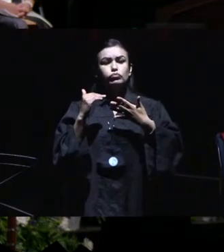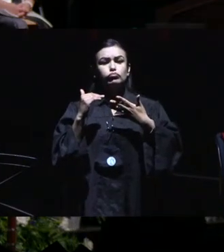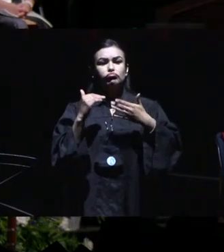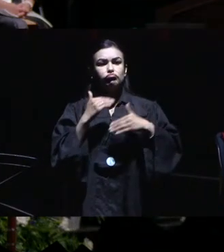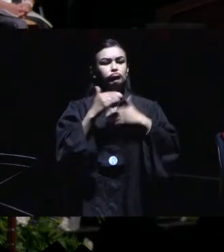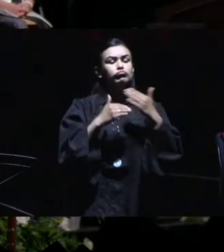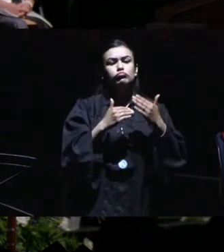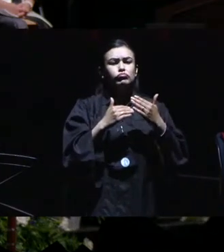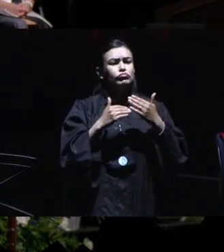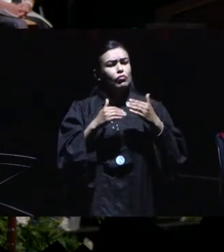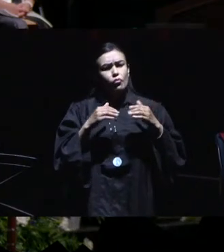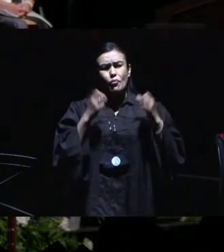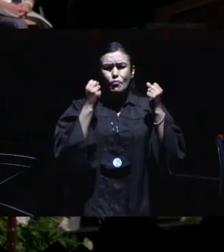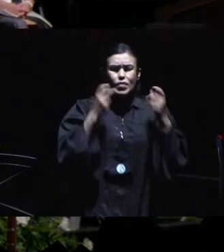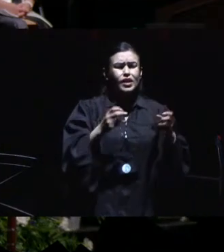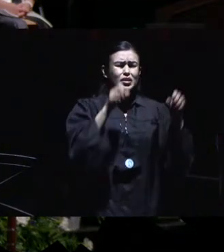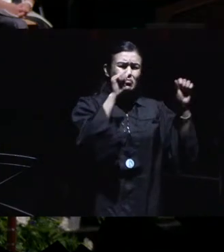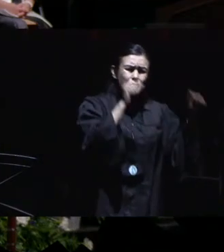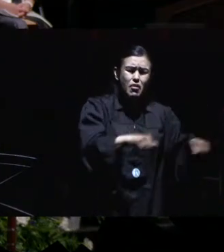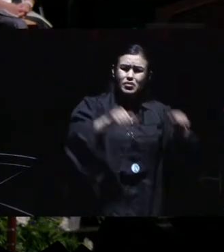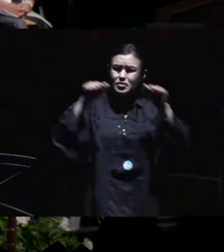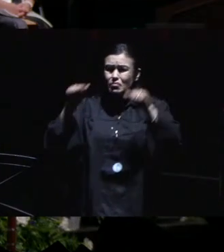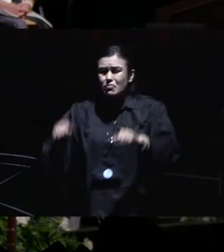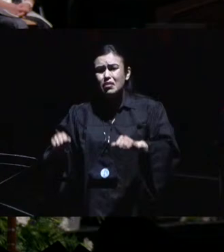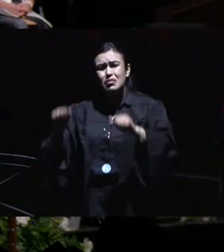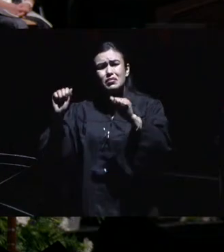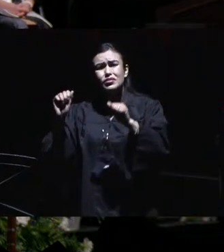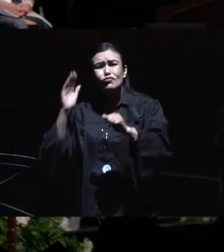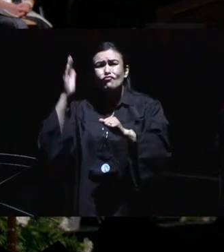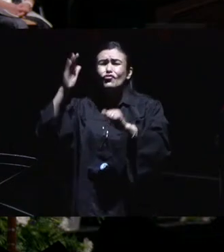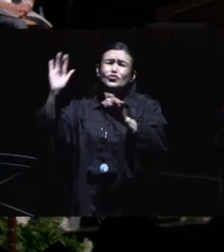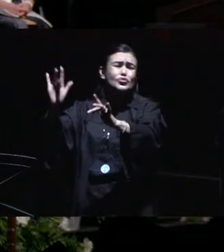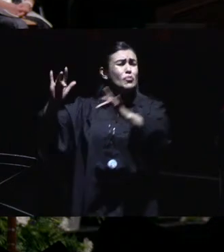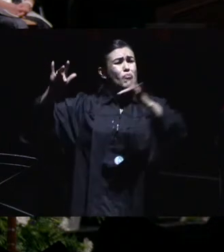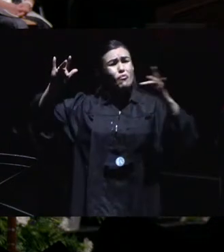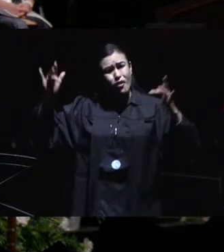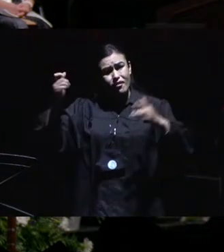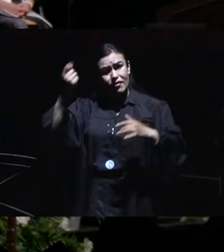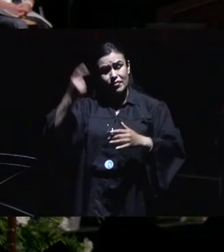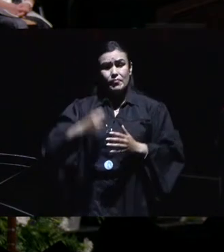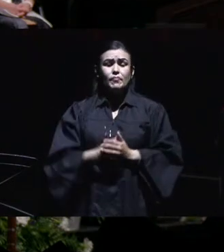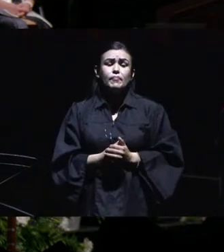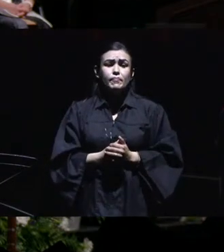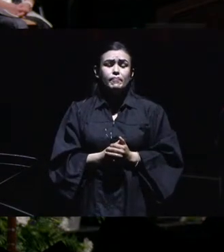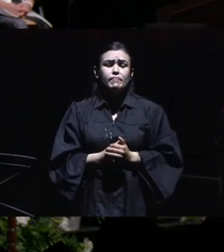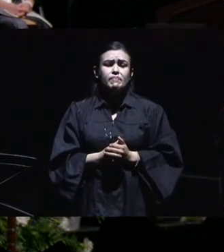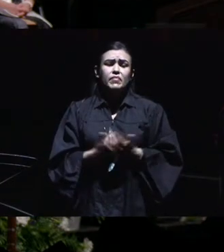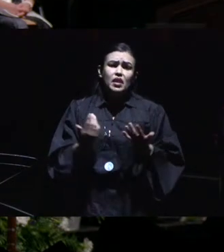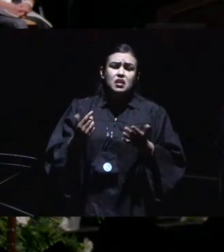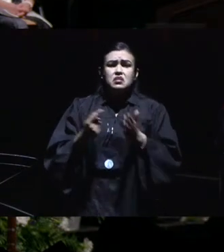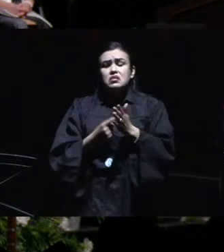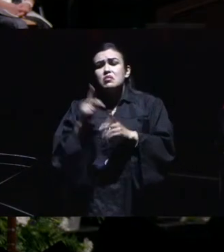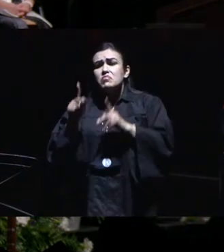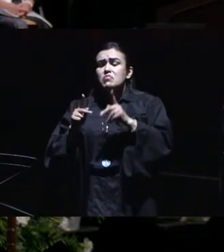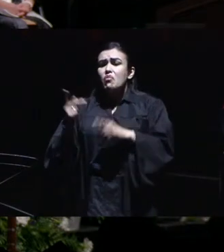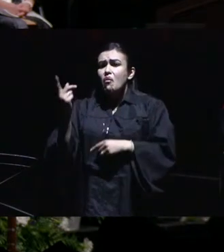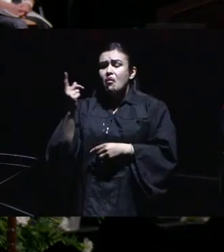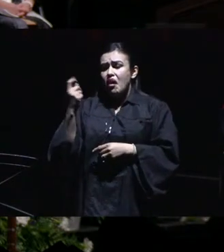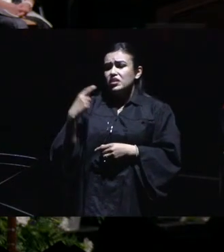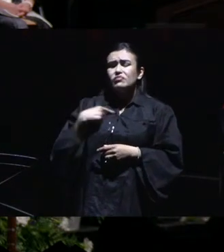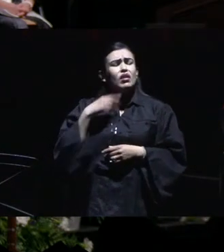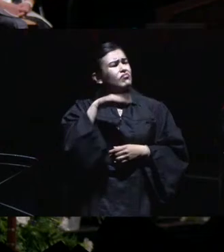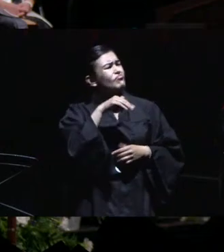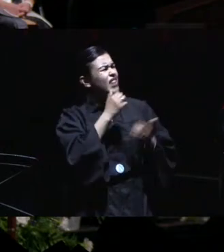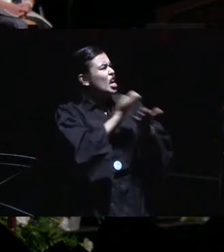endless possibilities and a very bright future. When people are not asking me questions like, how's the economy